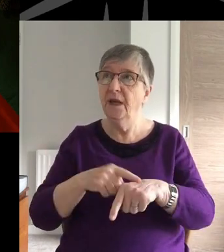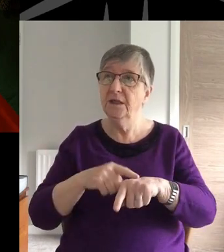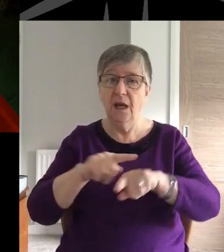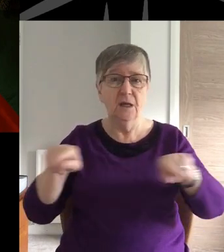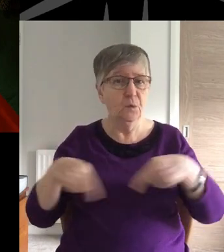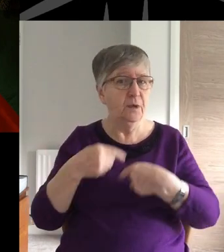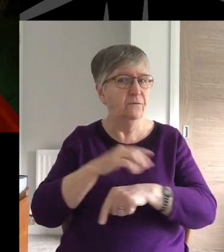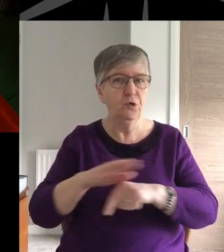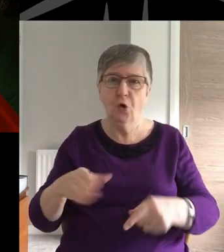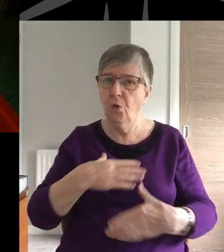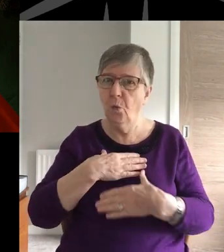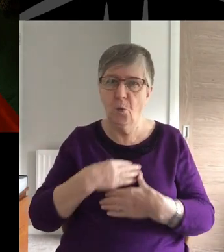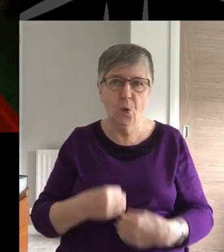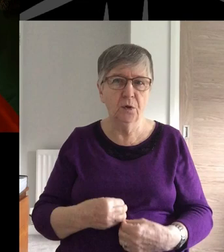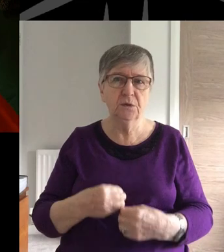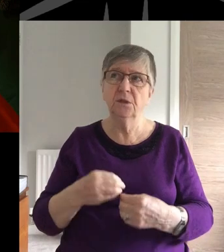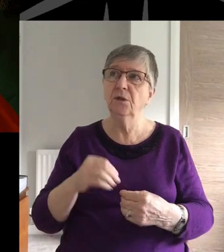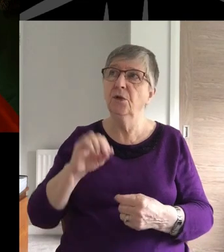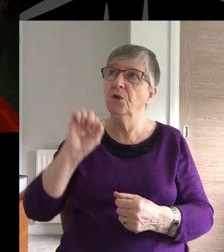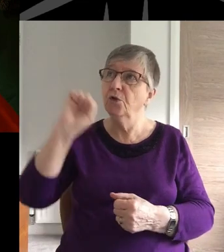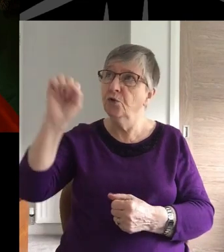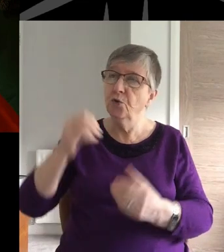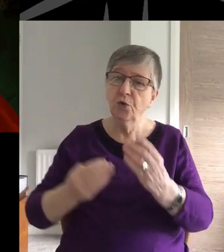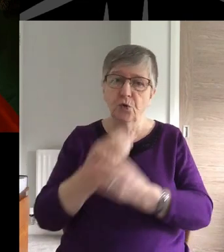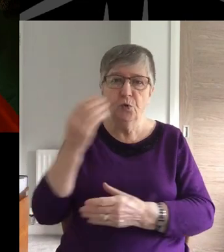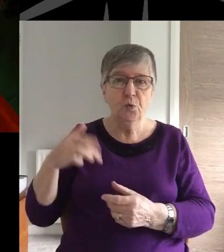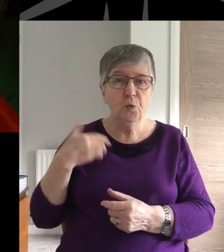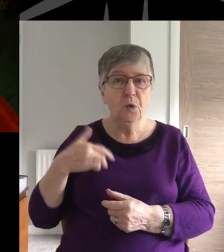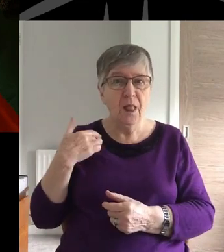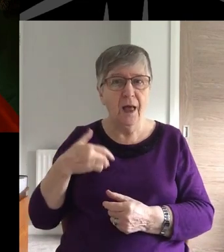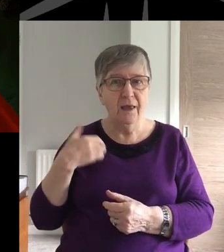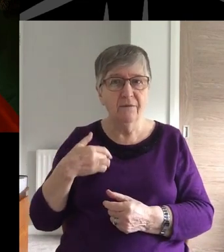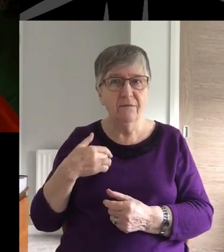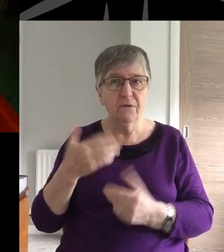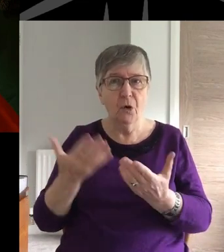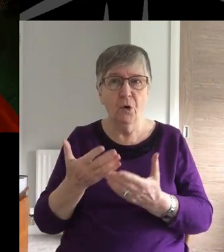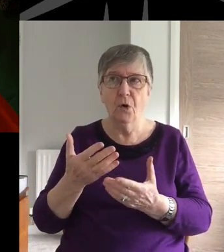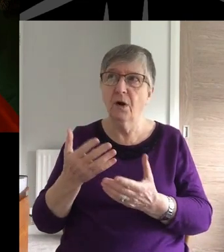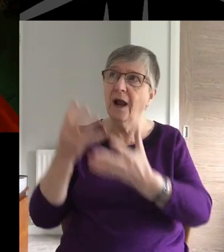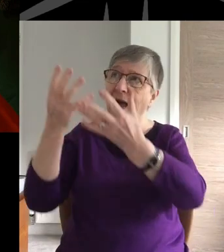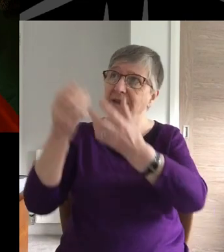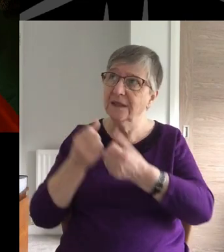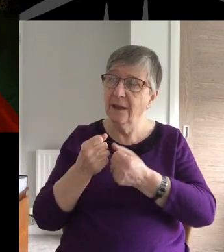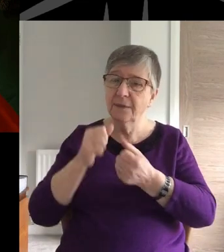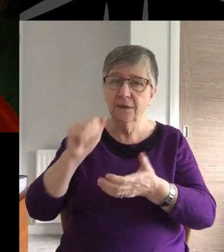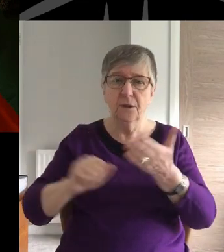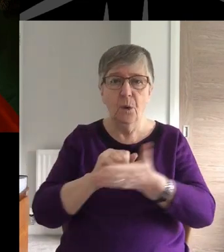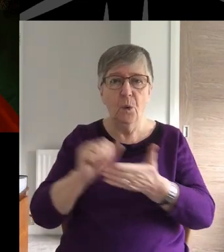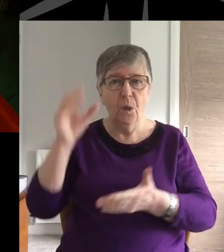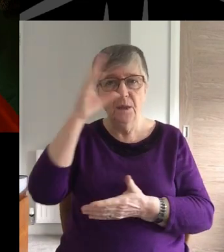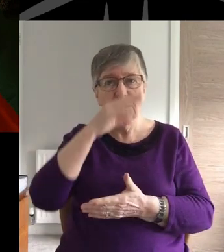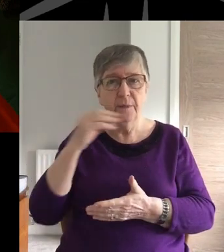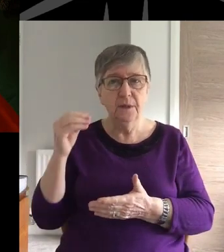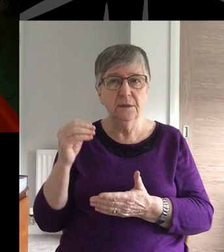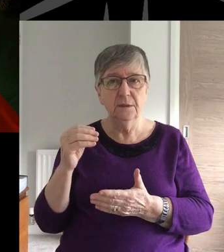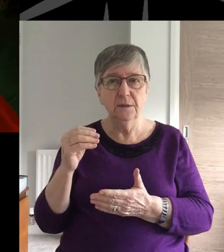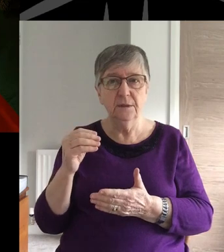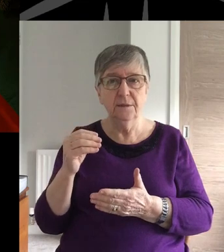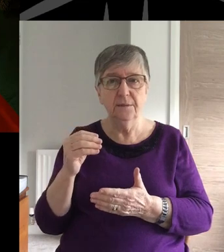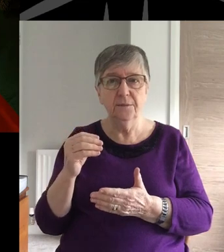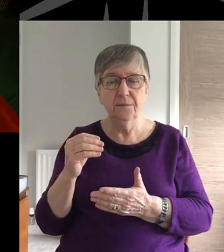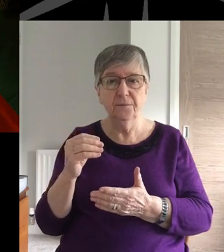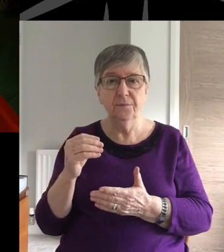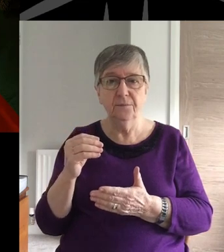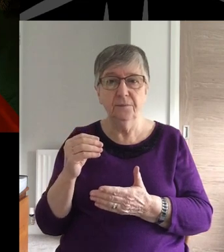Too often we've not hungered for your bread of new life or thirsted for waters of your Holy Spirit.